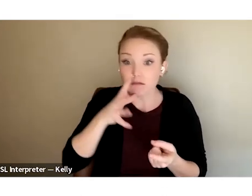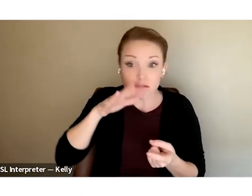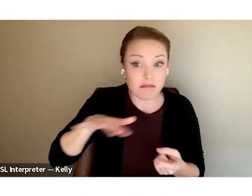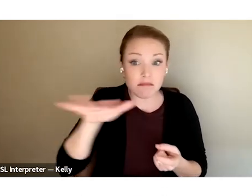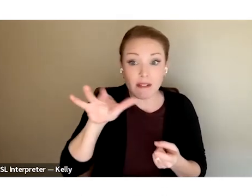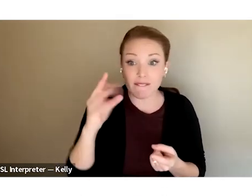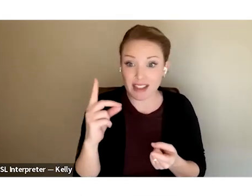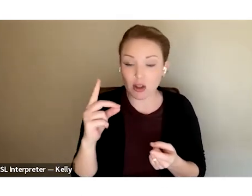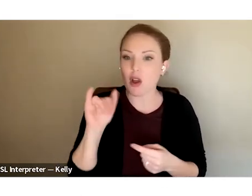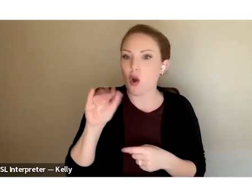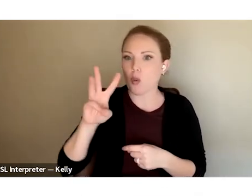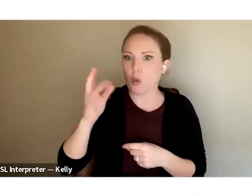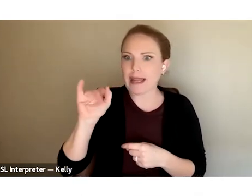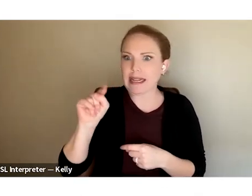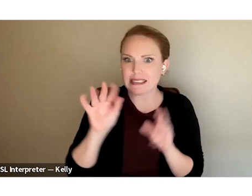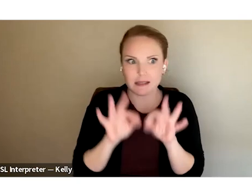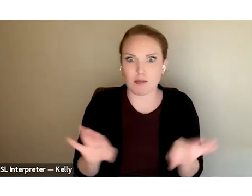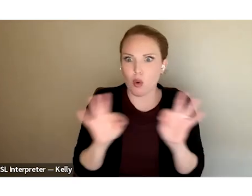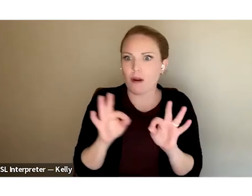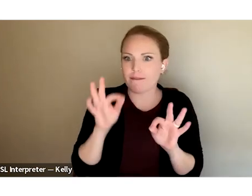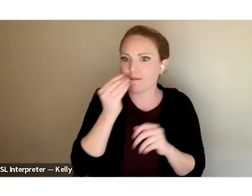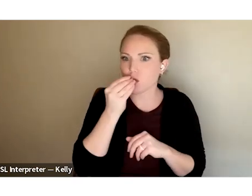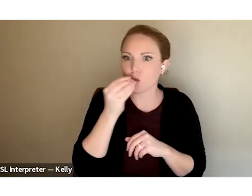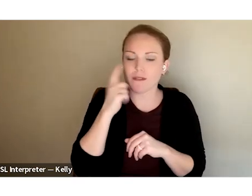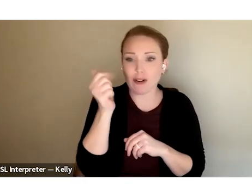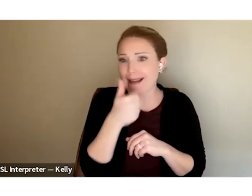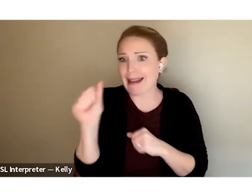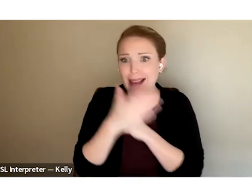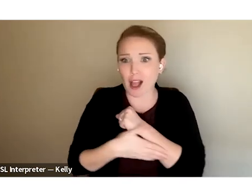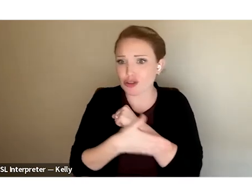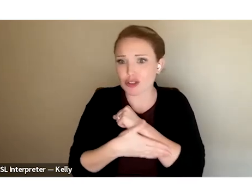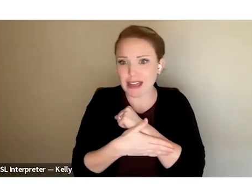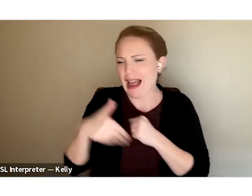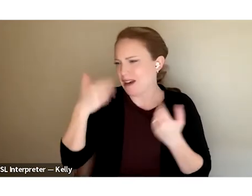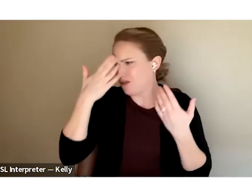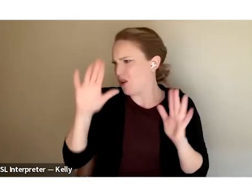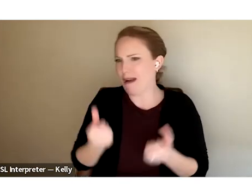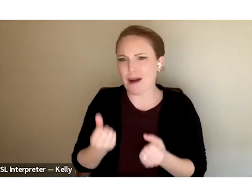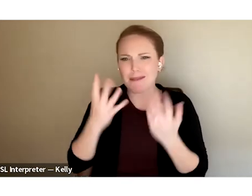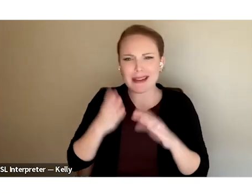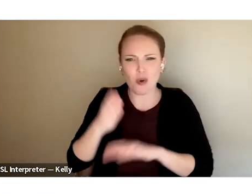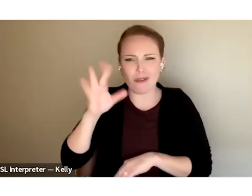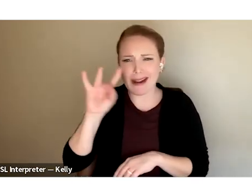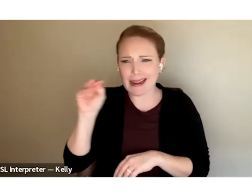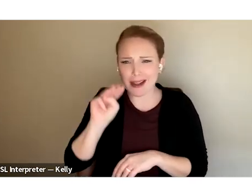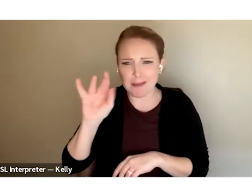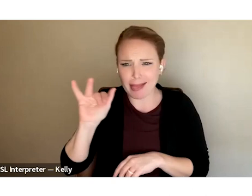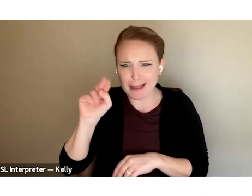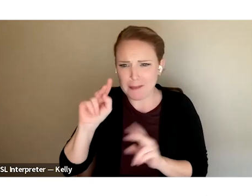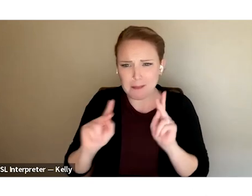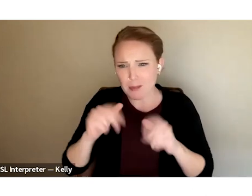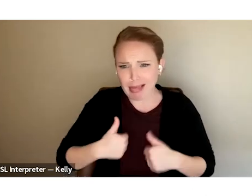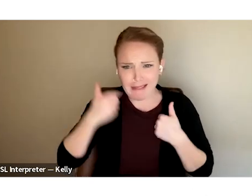wheat is an important foodstuff staple for a country of, now I don't know how many, over 80 million people,